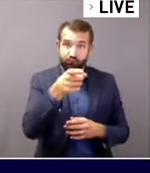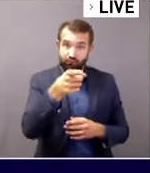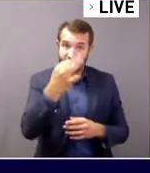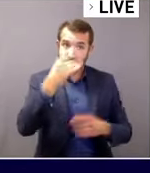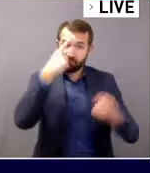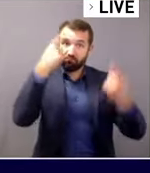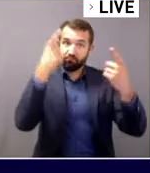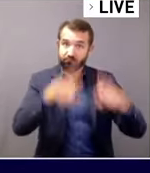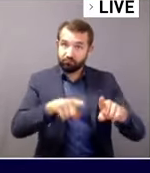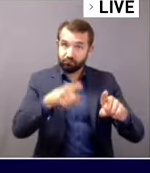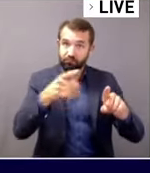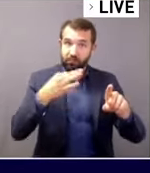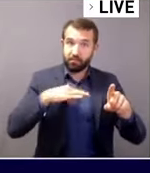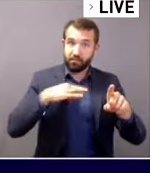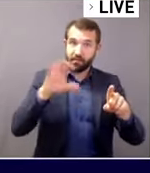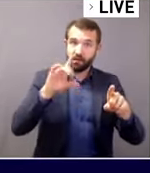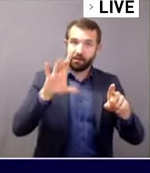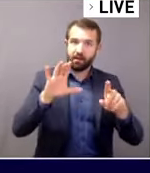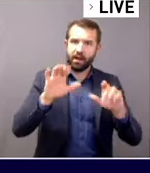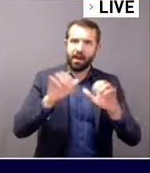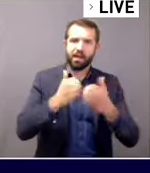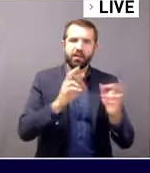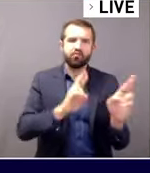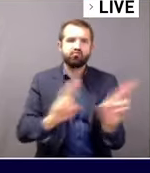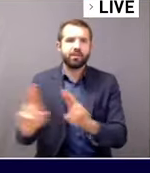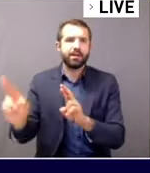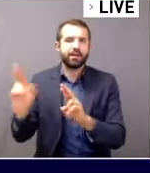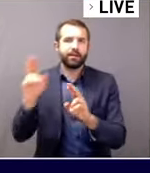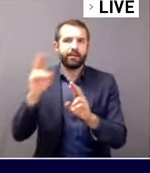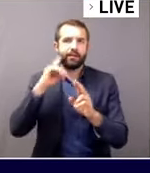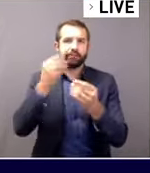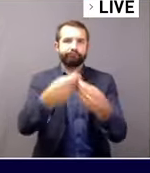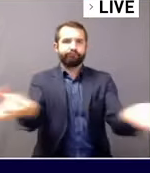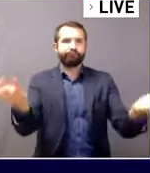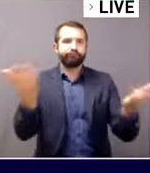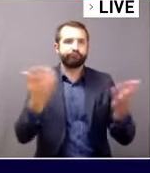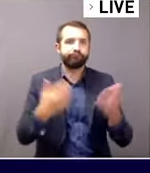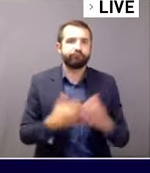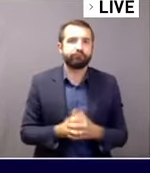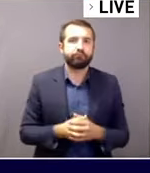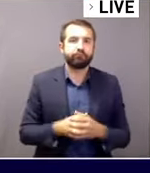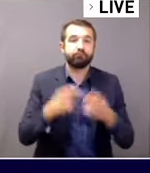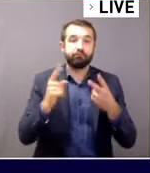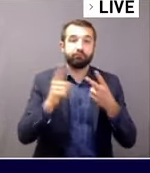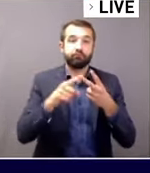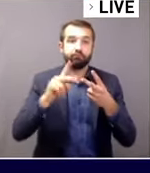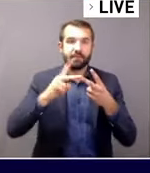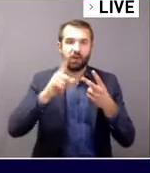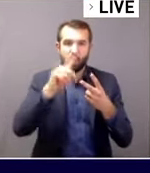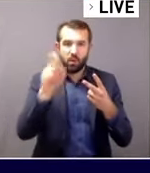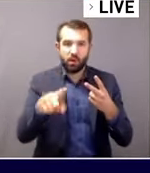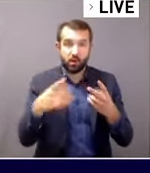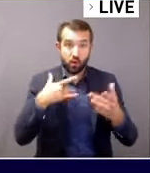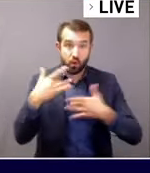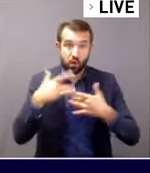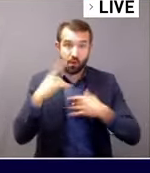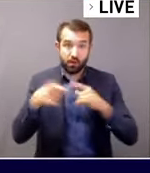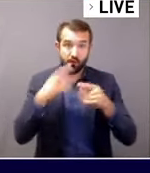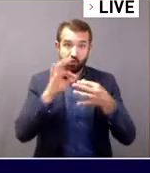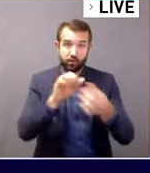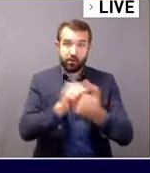are you concerned at all about the vaccine being rushed into production before it's ready? Mm-hmm. Sure. So,